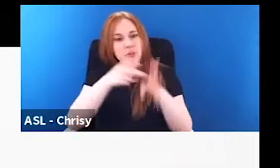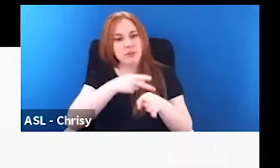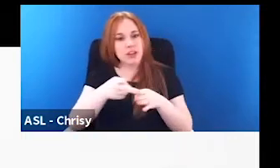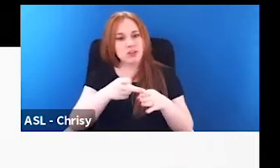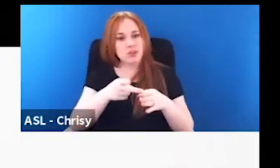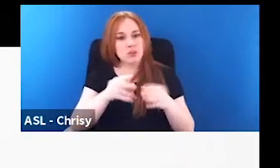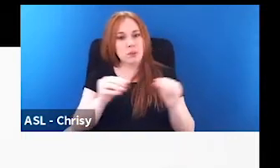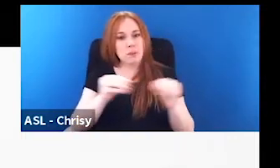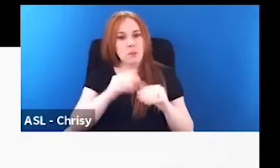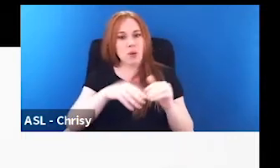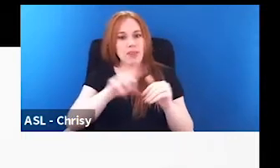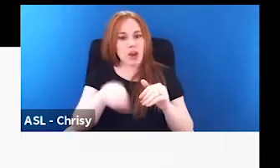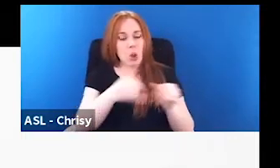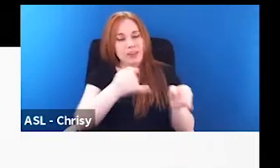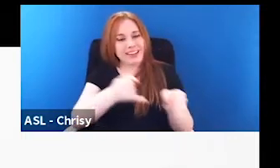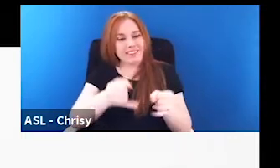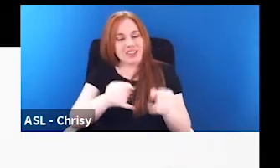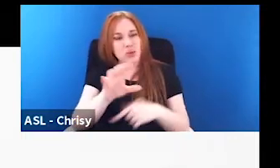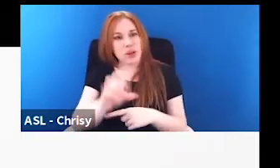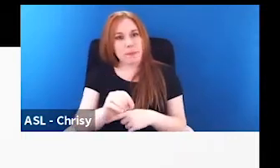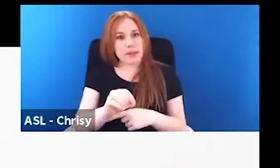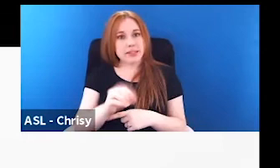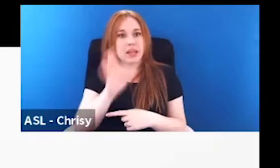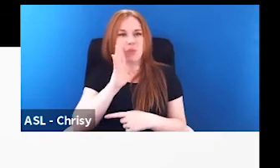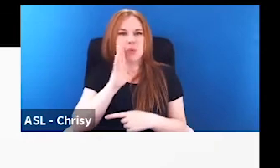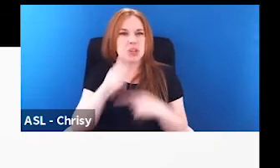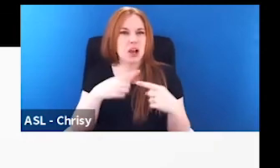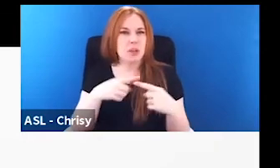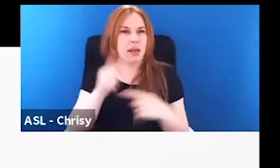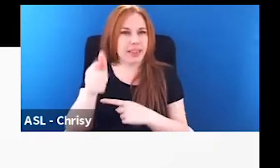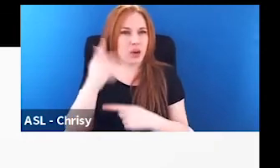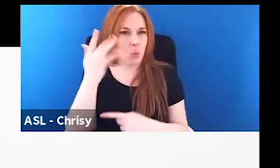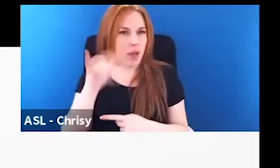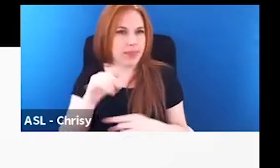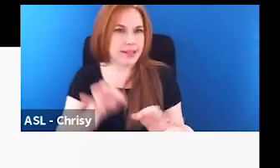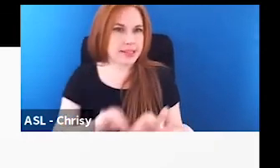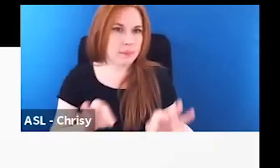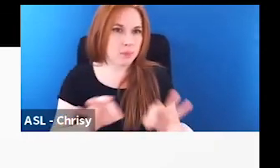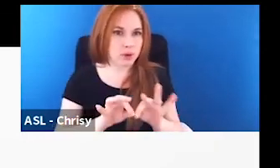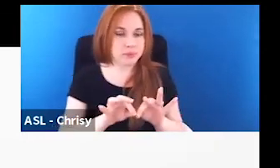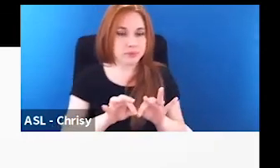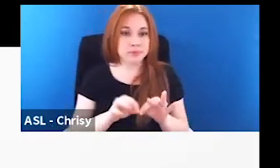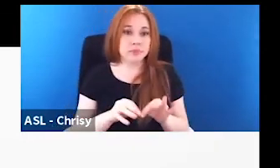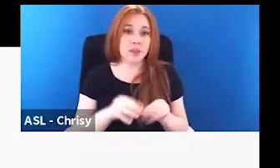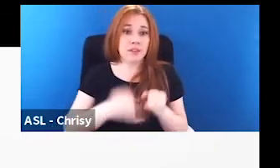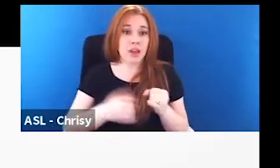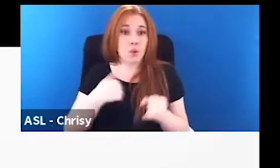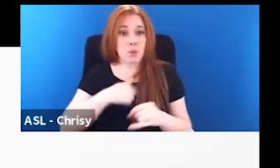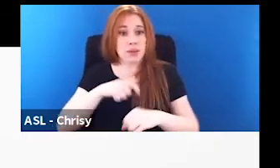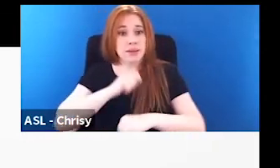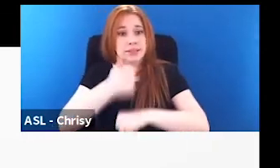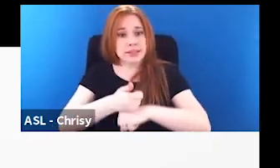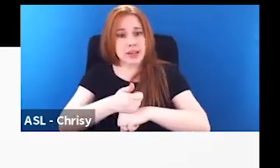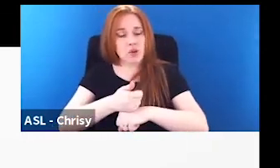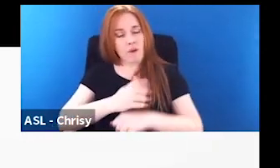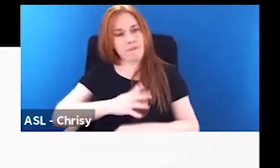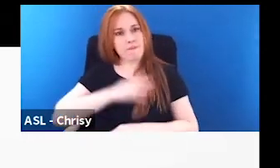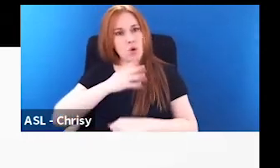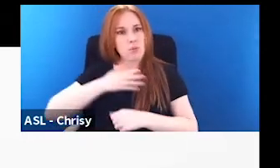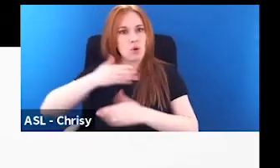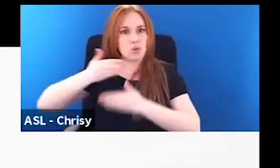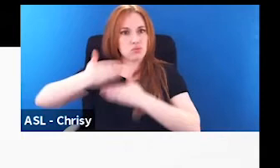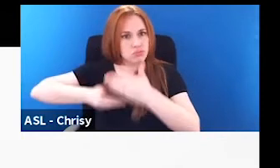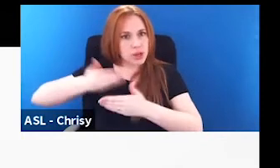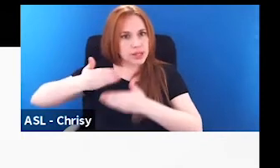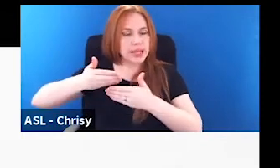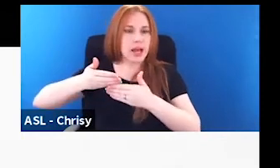companies. And we'll talk a little bit later why that's important. And then finally, we need to establish a formal pipeline to leadership